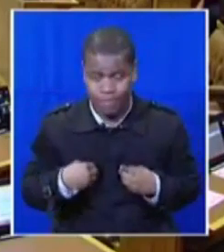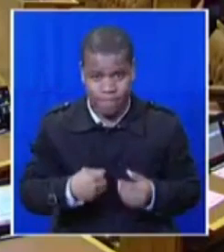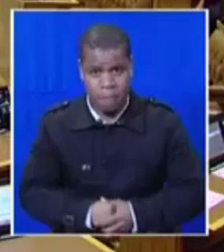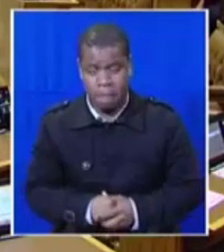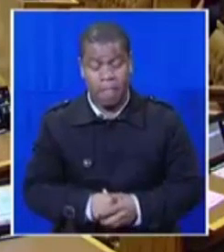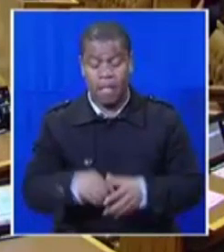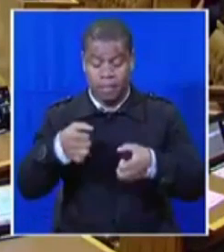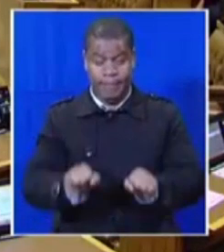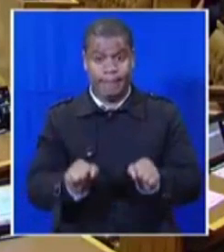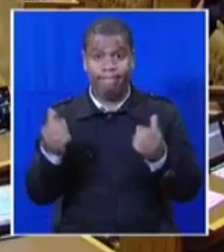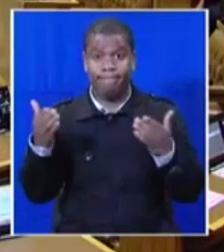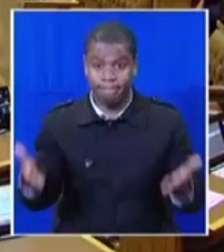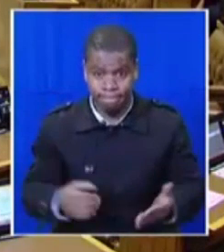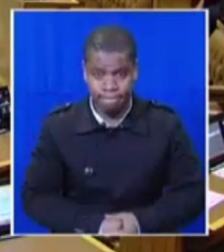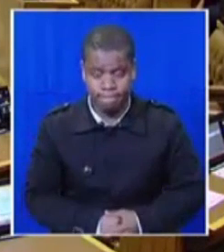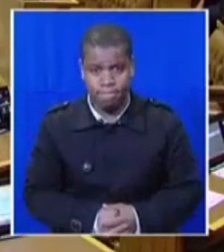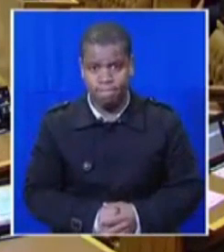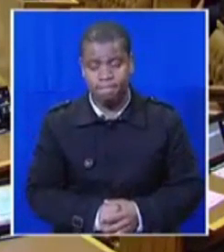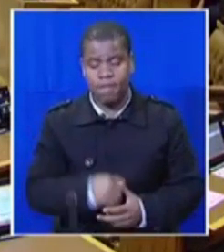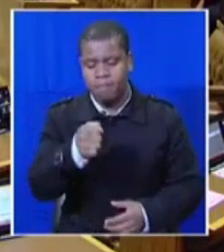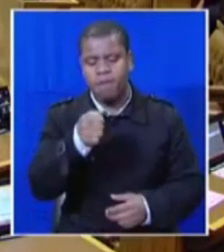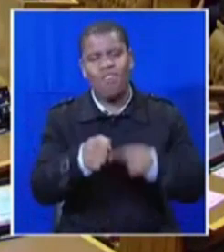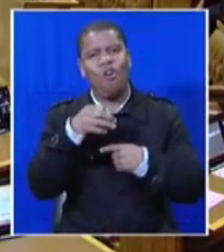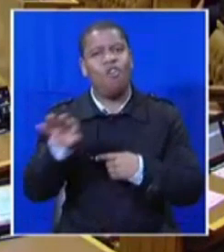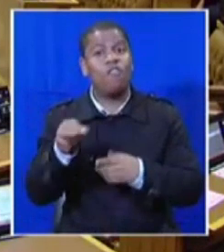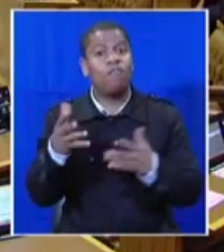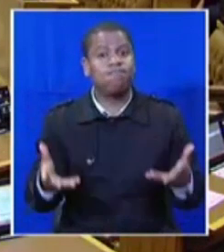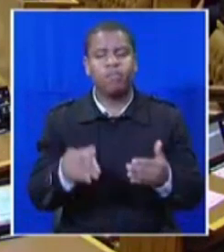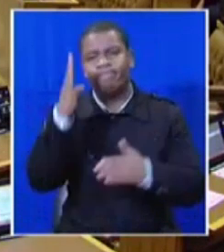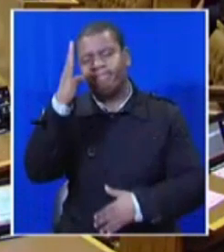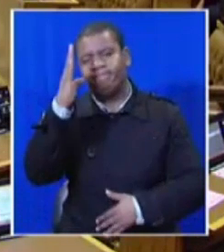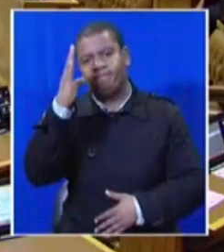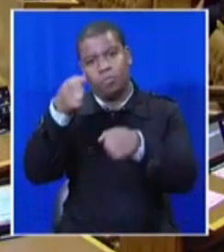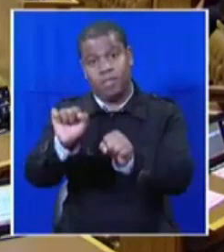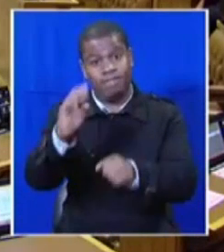Chair, the mic is off. Chair.